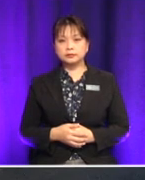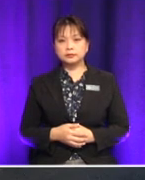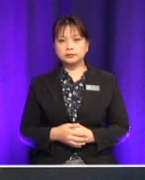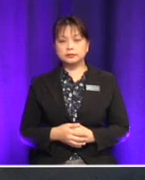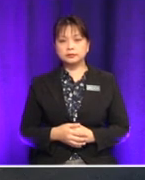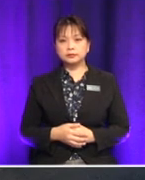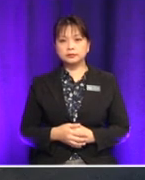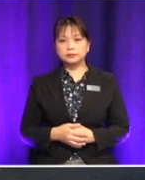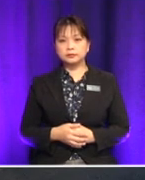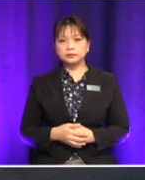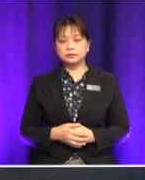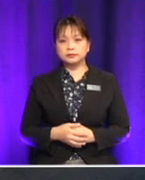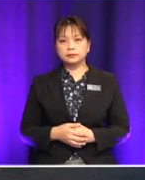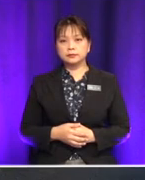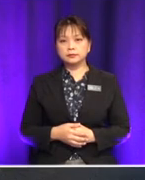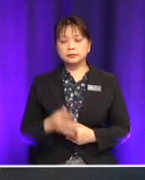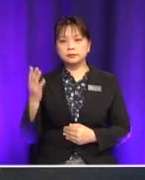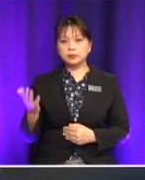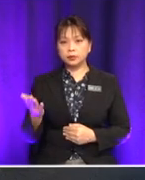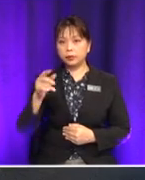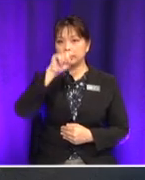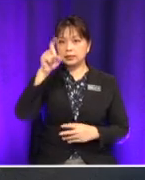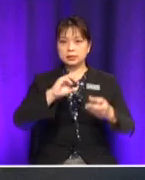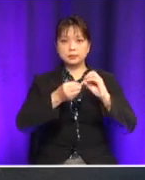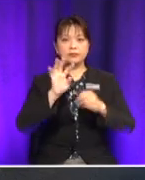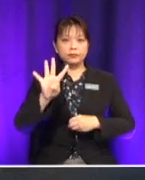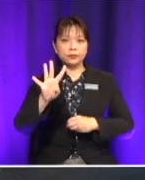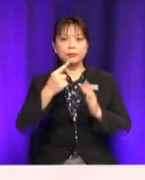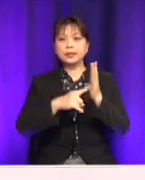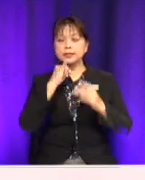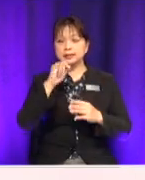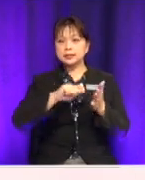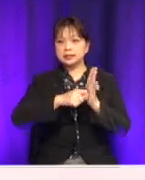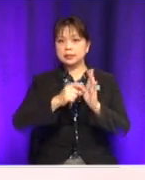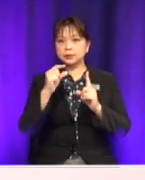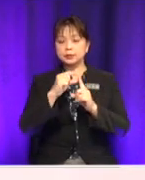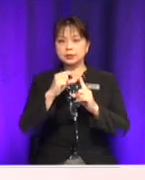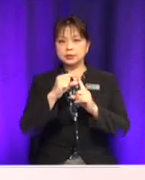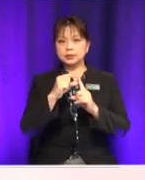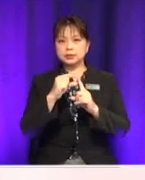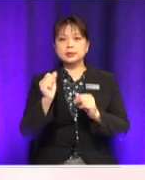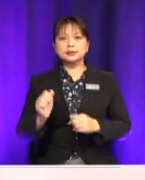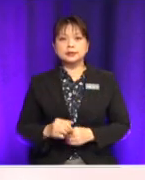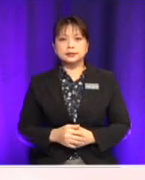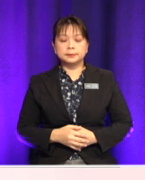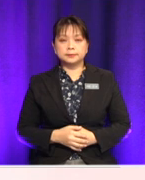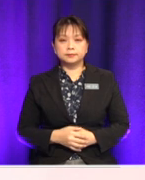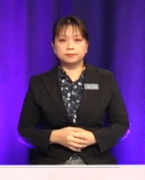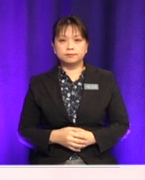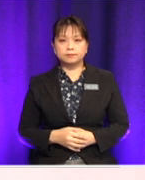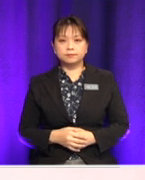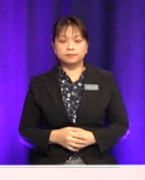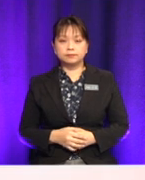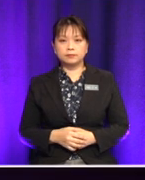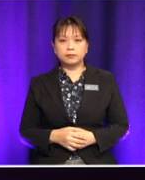next one, please? Share me your keywords for question number four. Can I share, madam? Yes, Fatin. So what are the keywords,